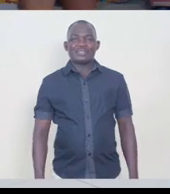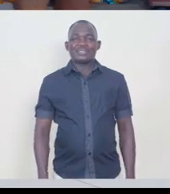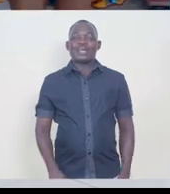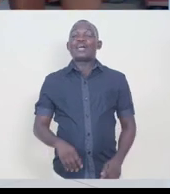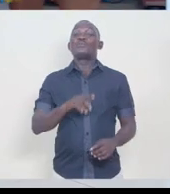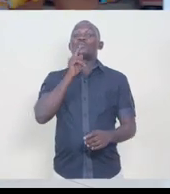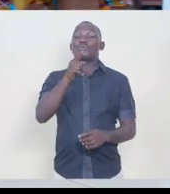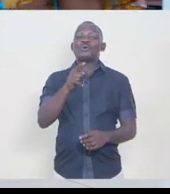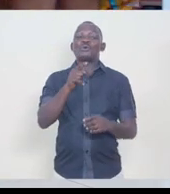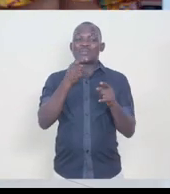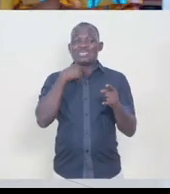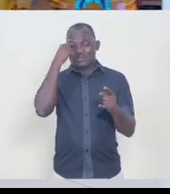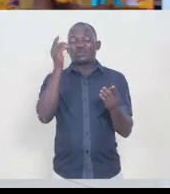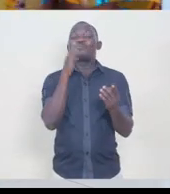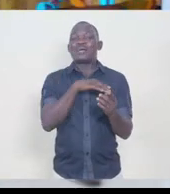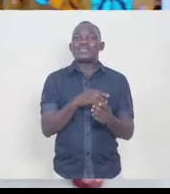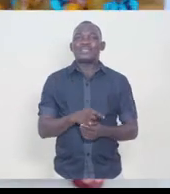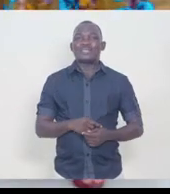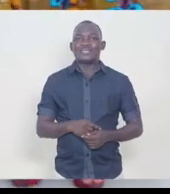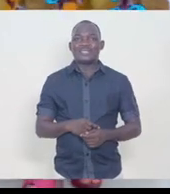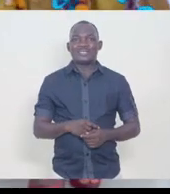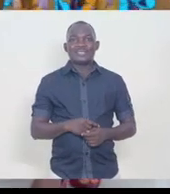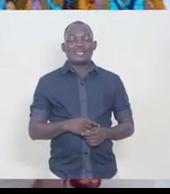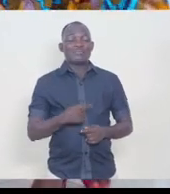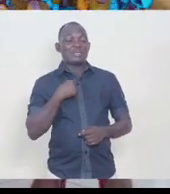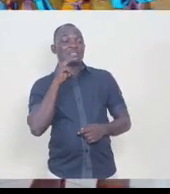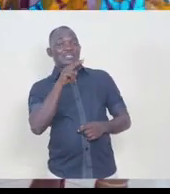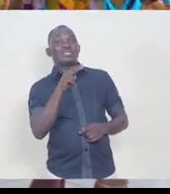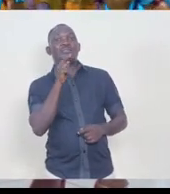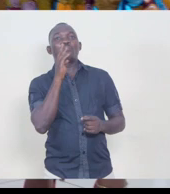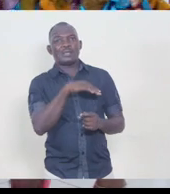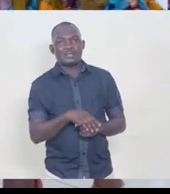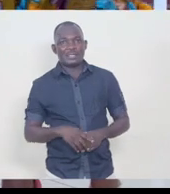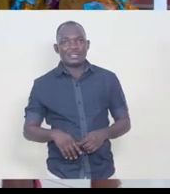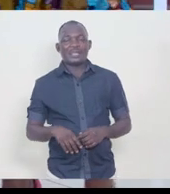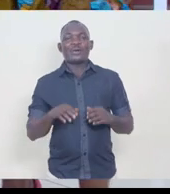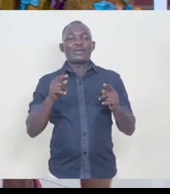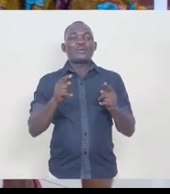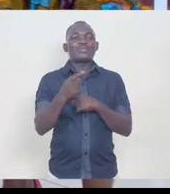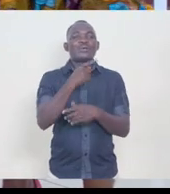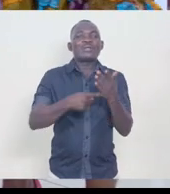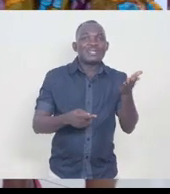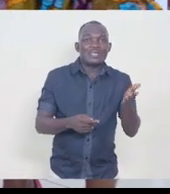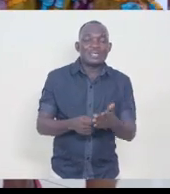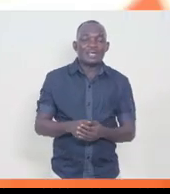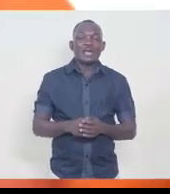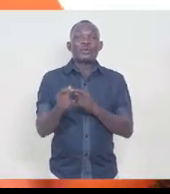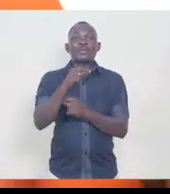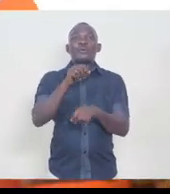It's exactly what I think. Too icy. So, what do you have for me today? Two